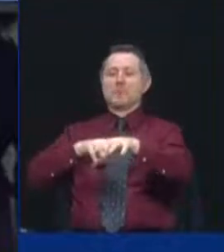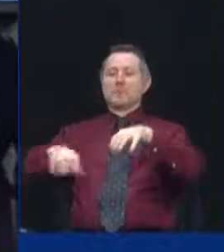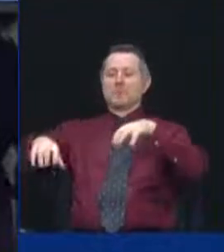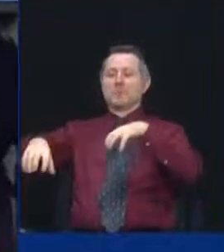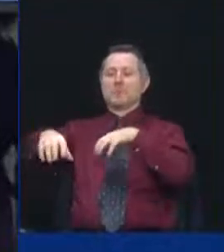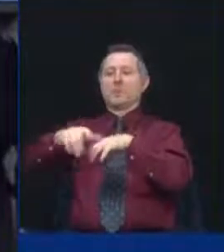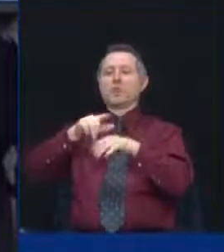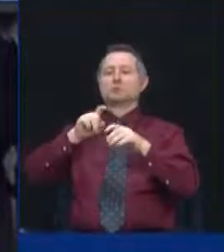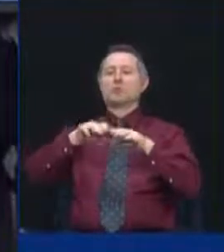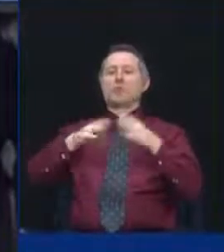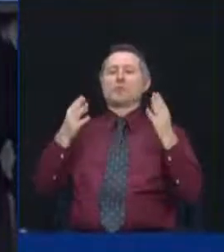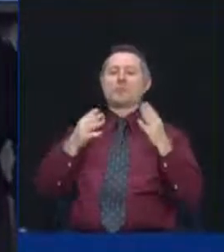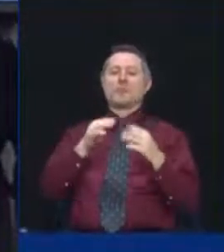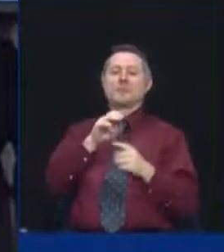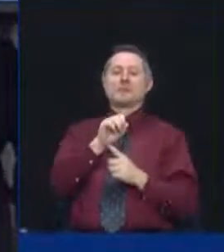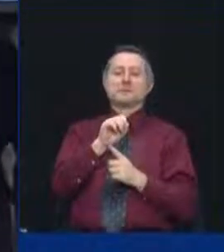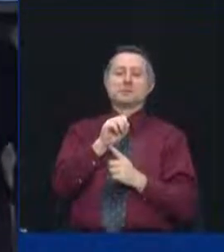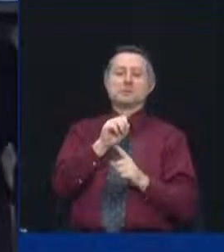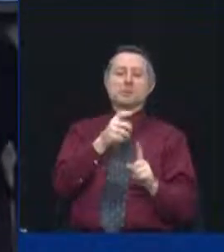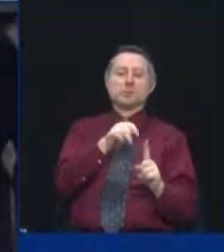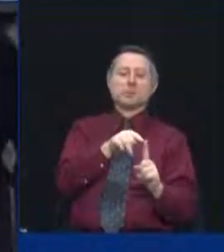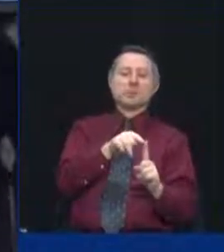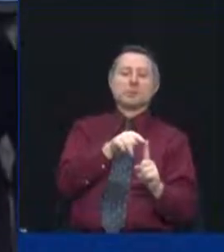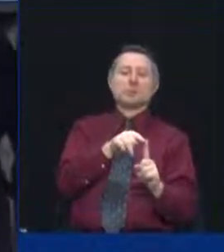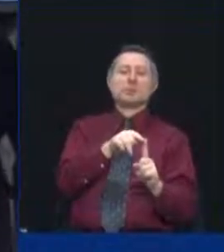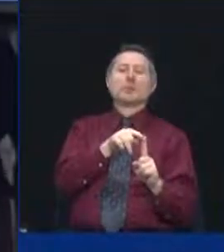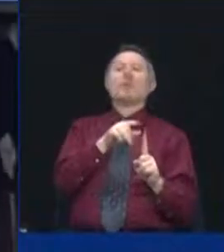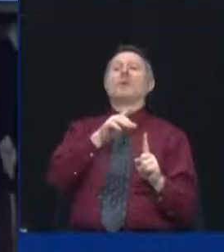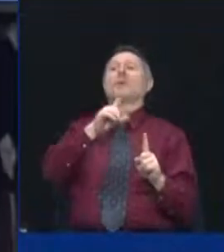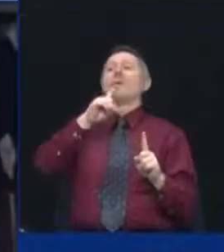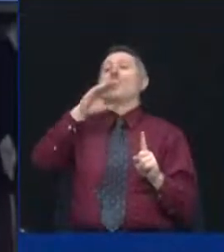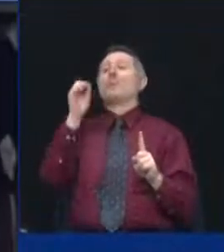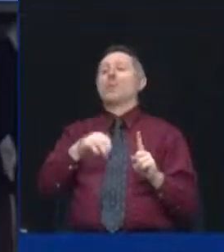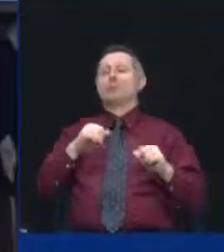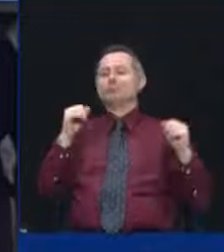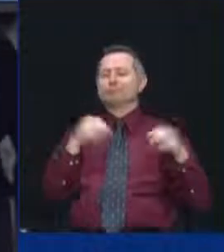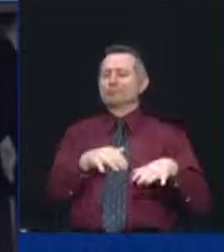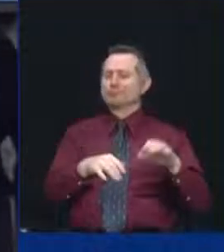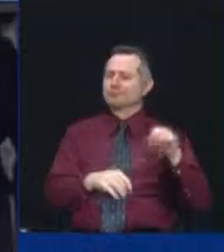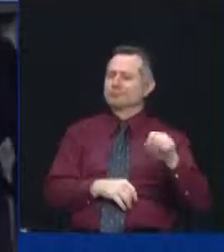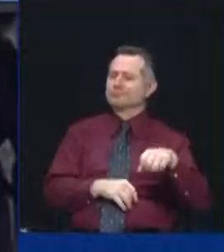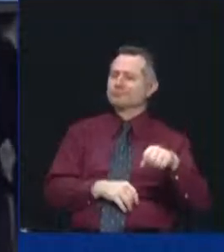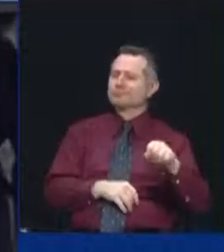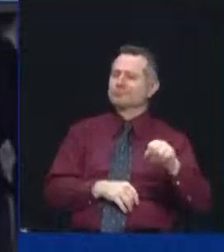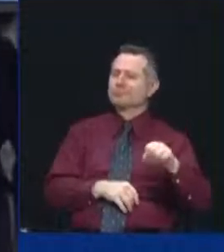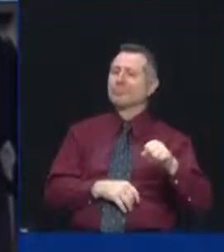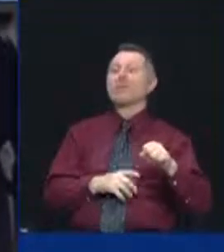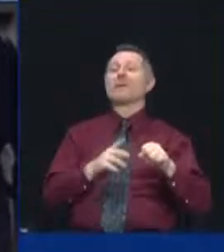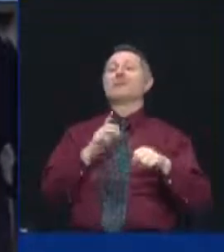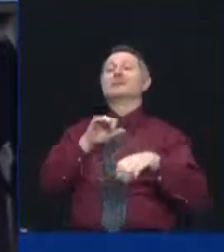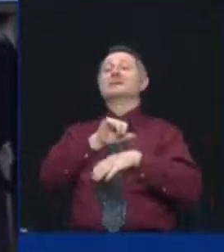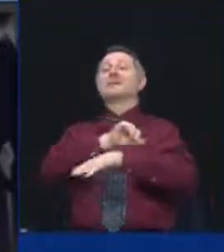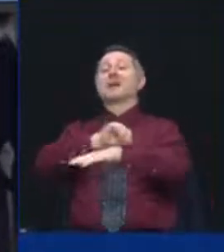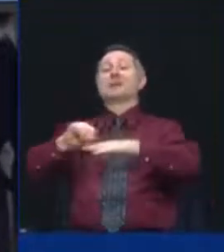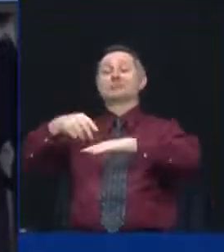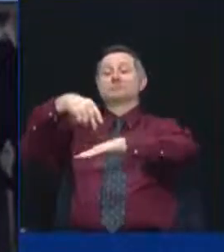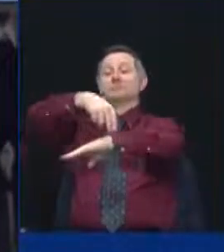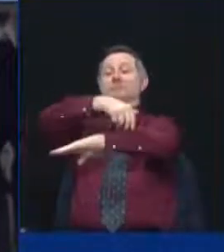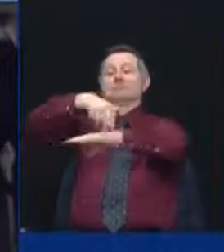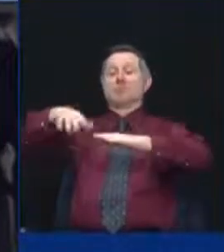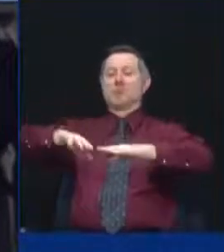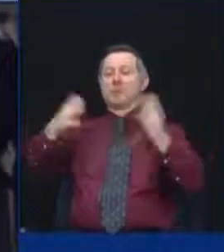they will be selling at 100% capacity for September. So the stages will open in September. And the point is